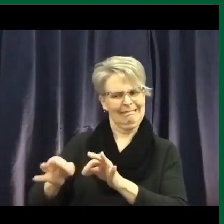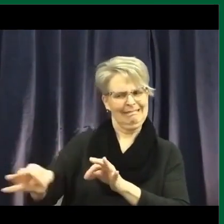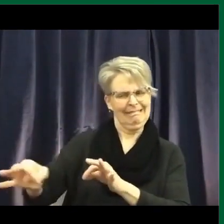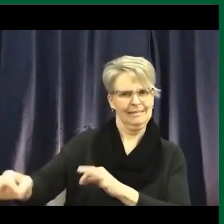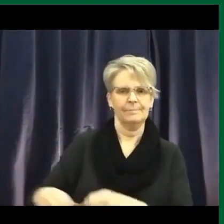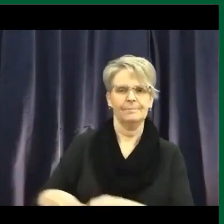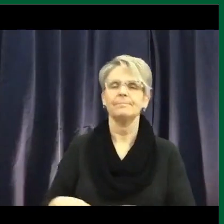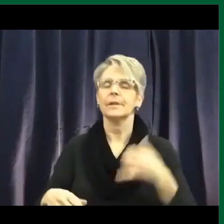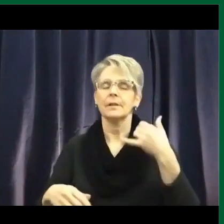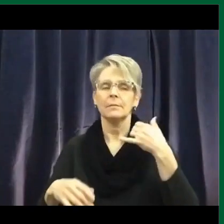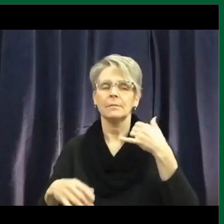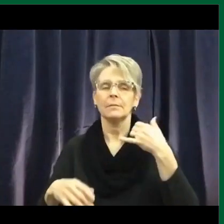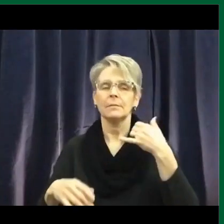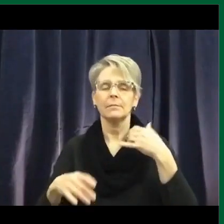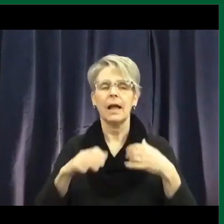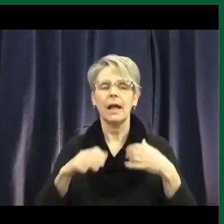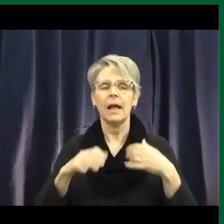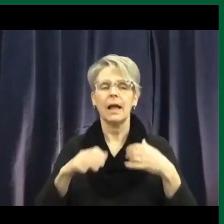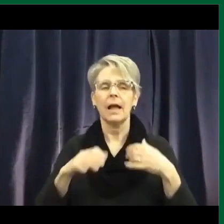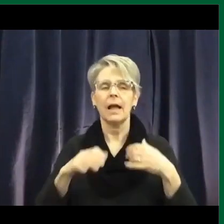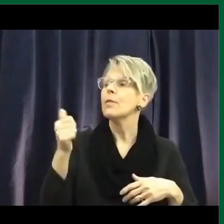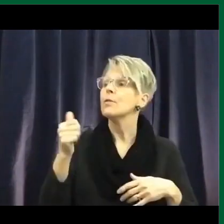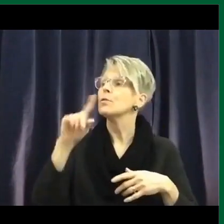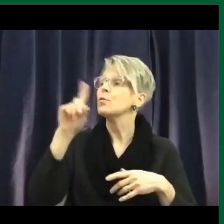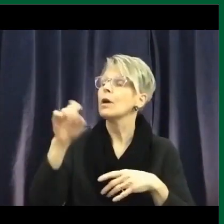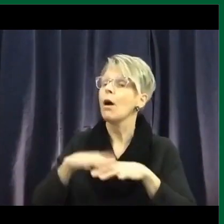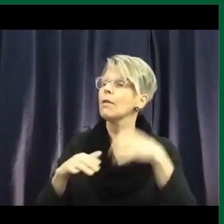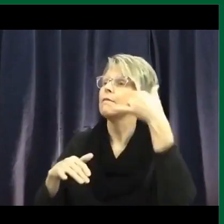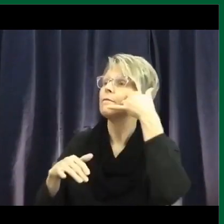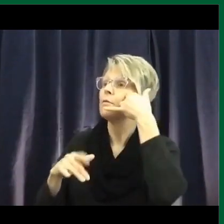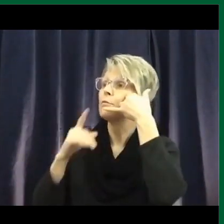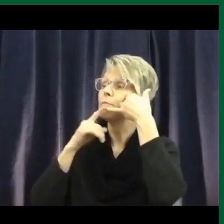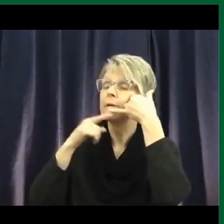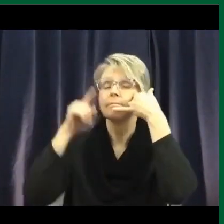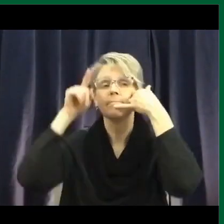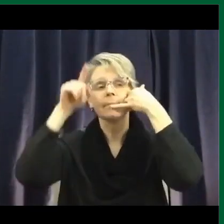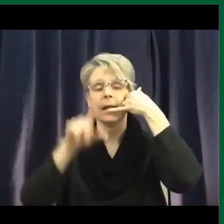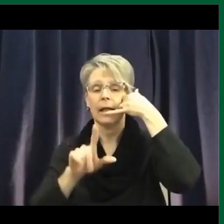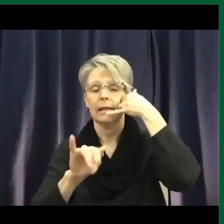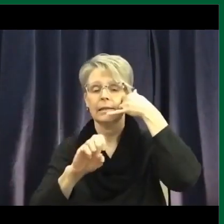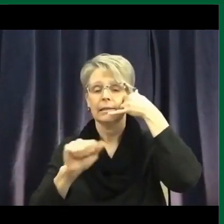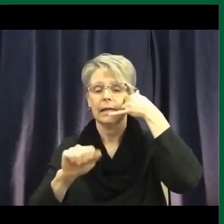our next question on the line. Operator? We have Lisa Schick with CJME.